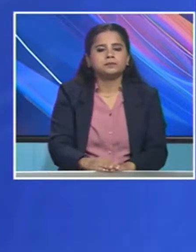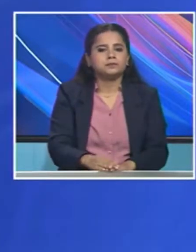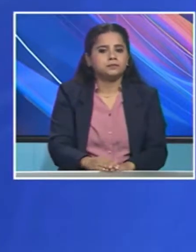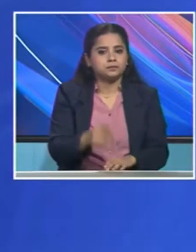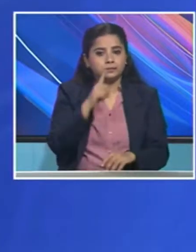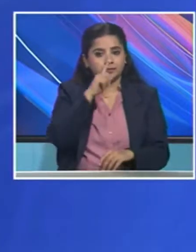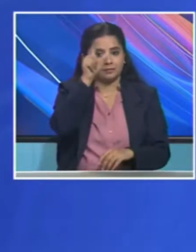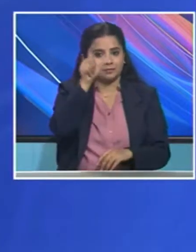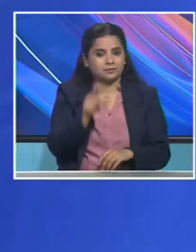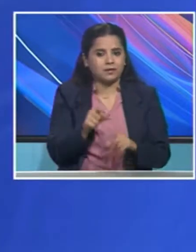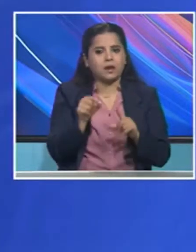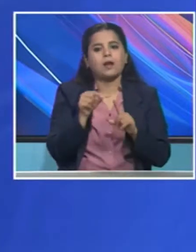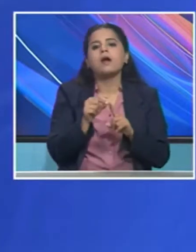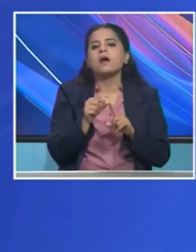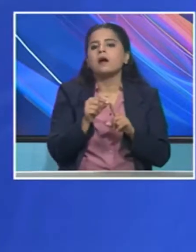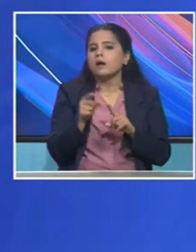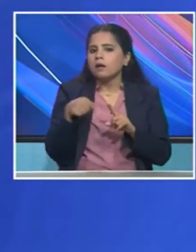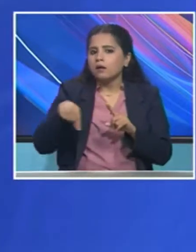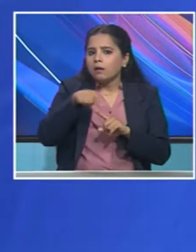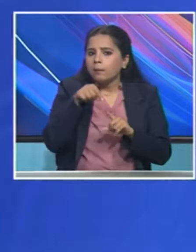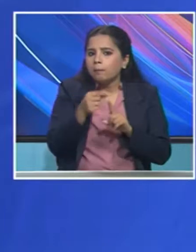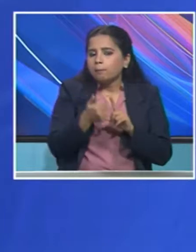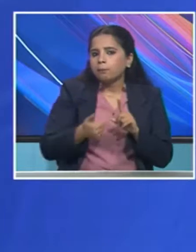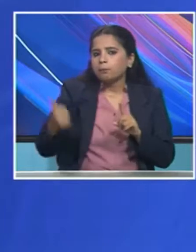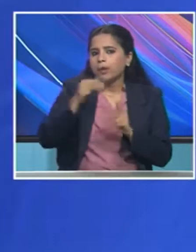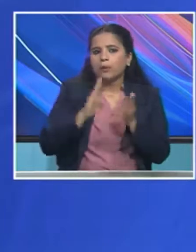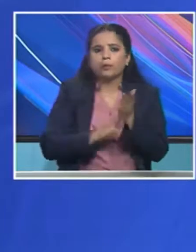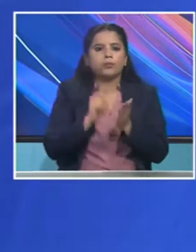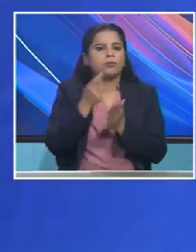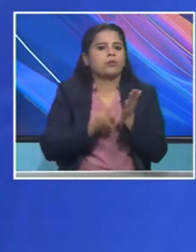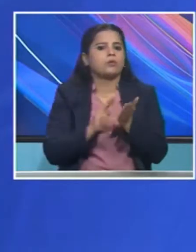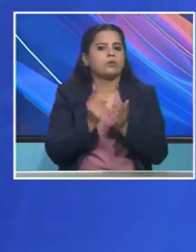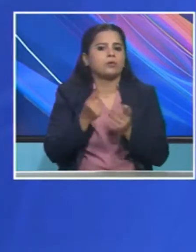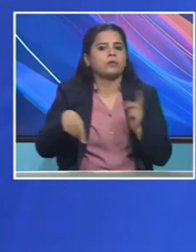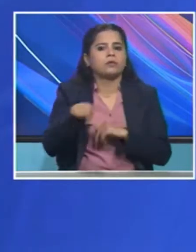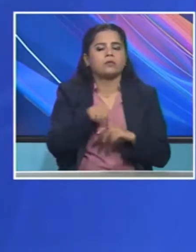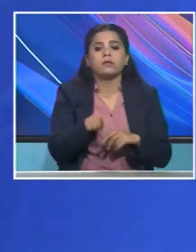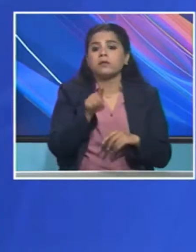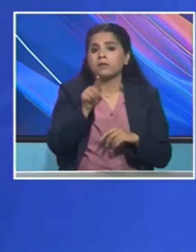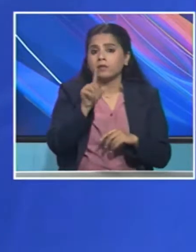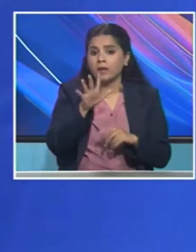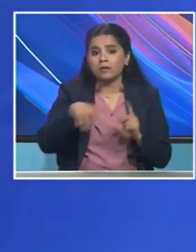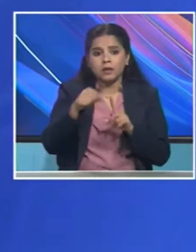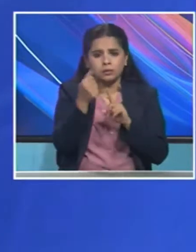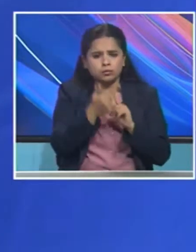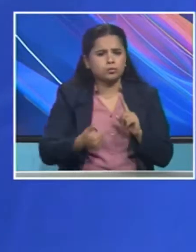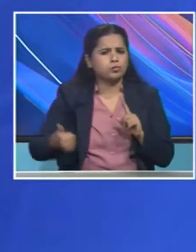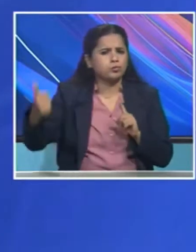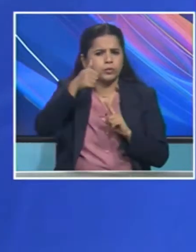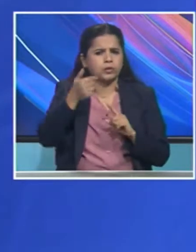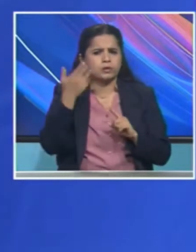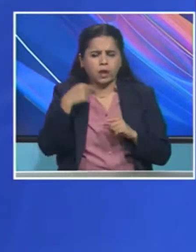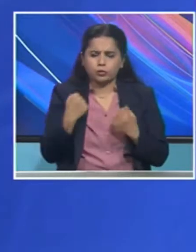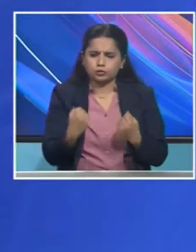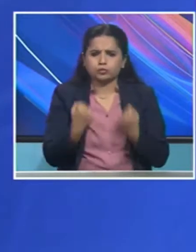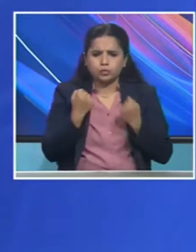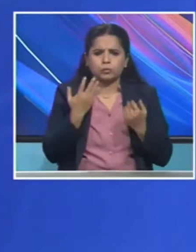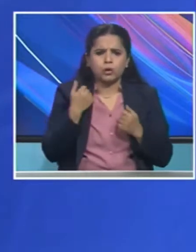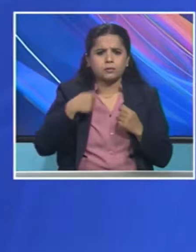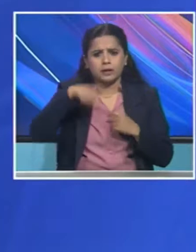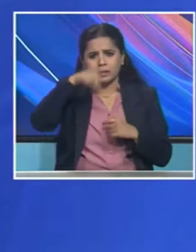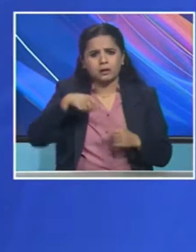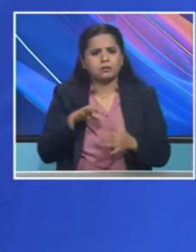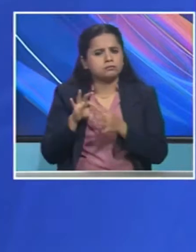Srimati Draupadi Murmu's coming into Rashtrapati Bhavan as India's 15th President will strengthen the grassroots connect of the country's